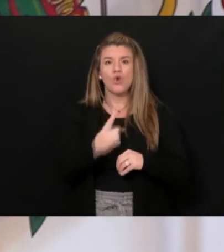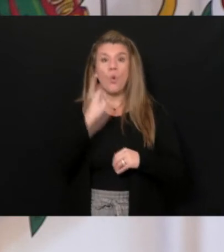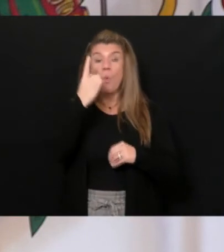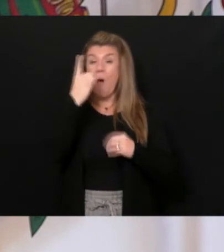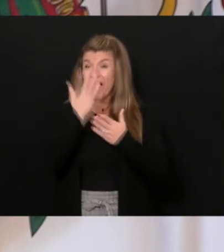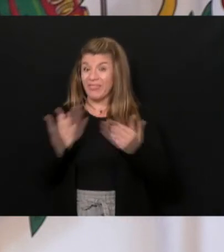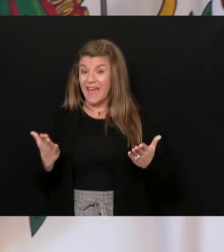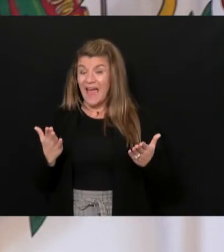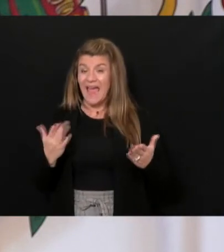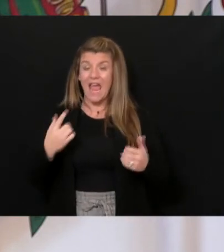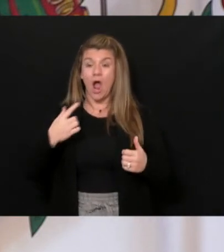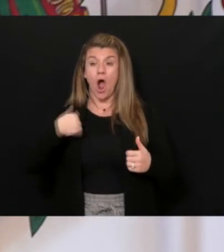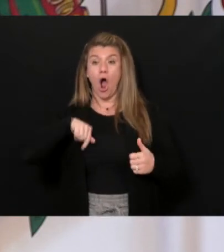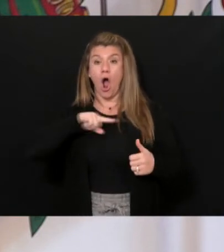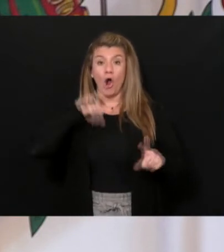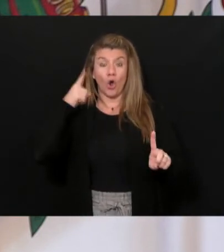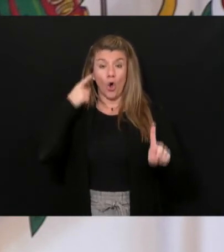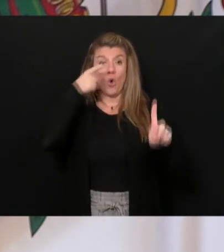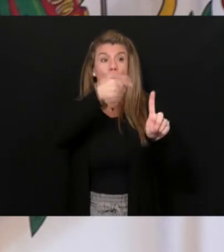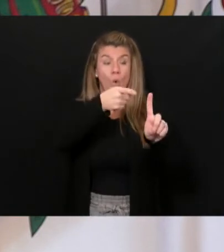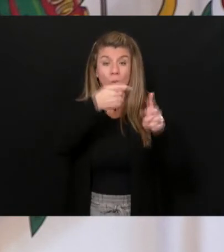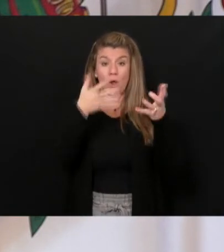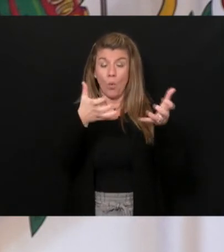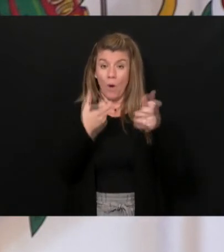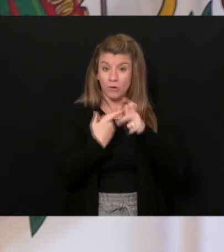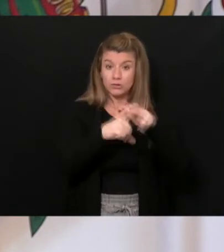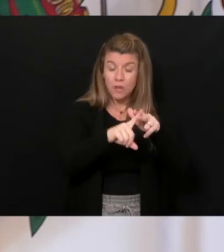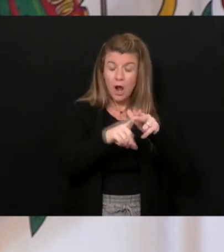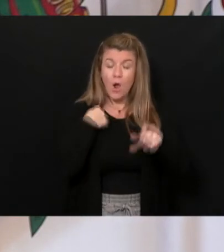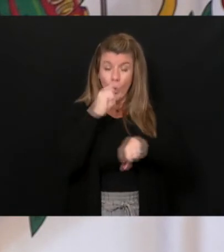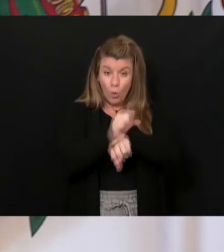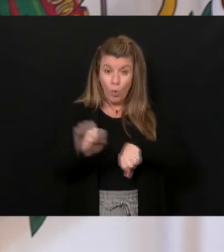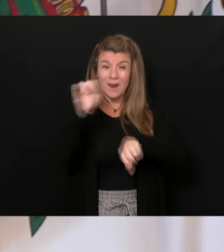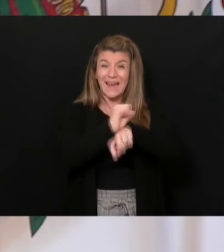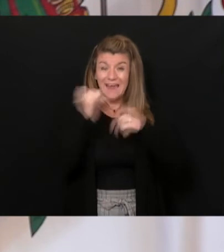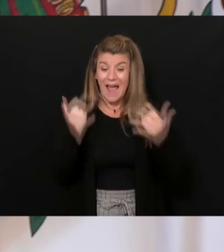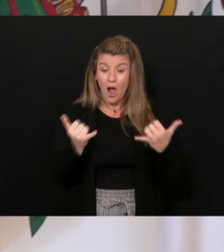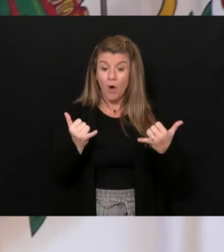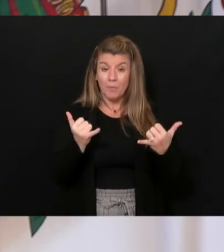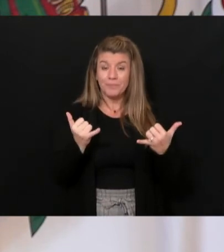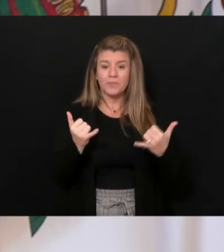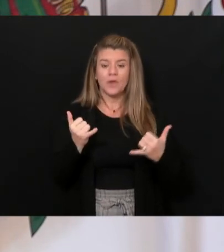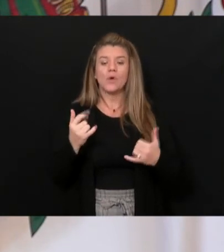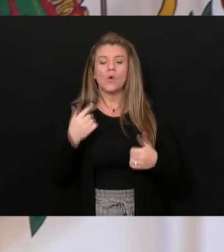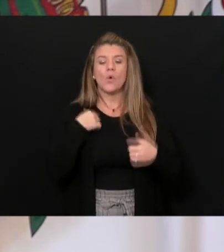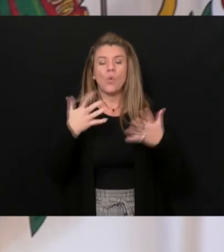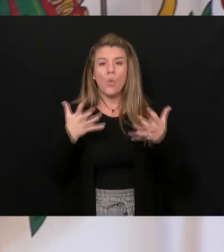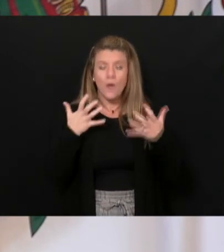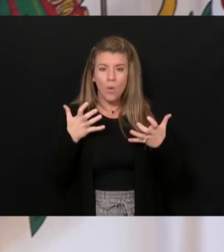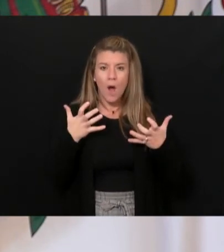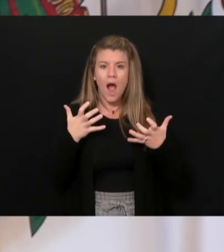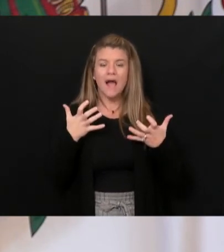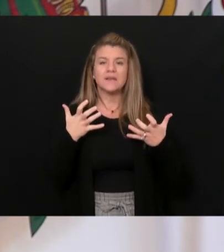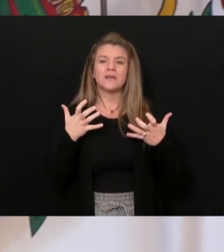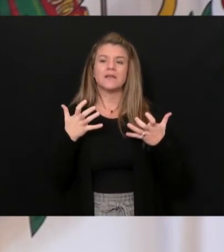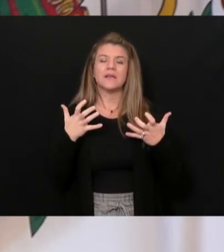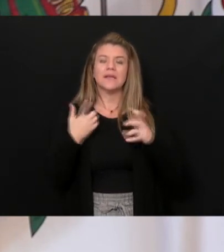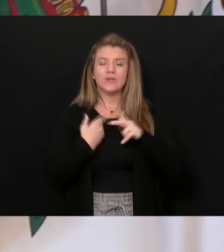we're going to try to initiate, and we're working on it as we speak, is we're going to try